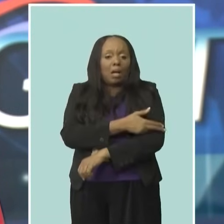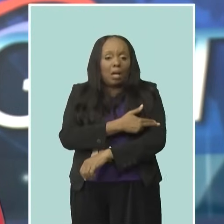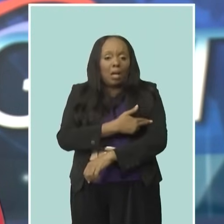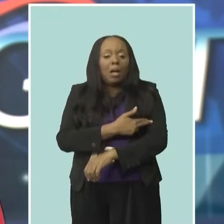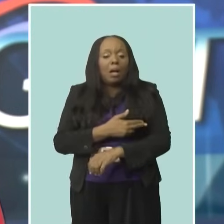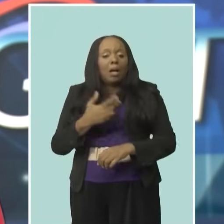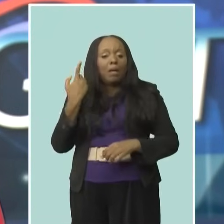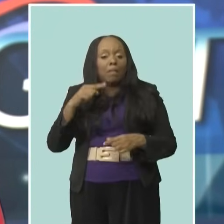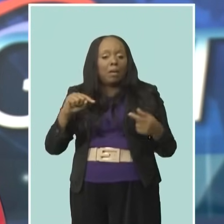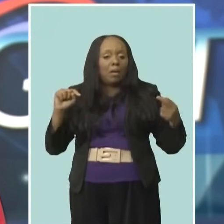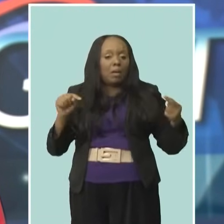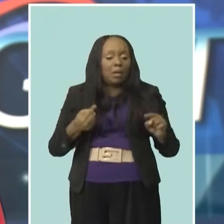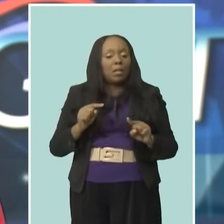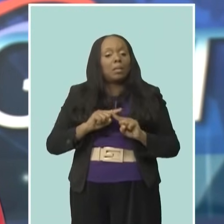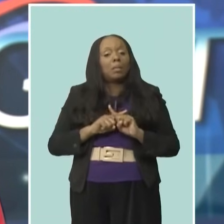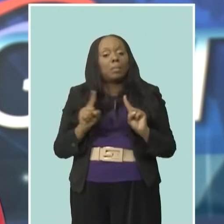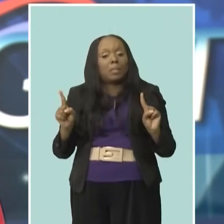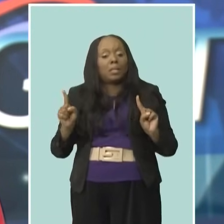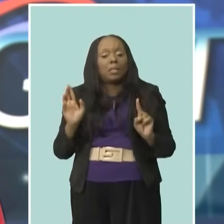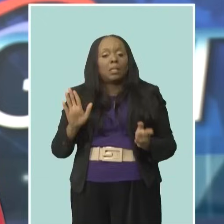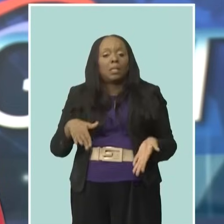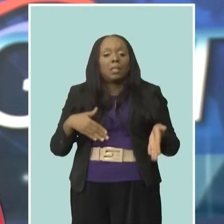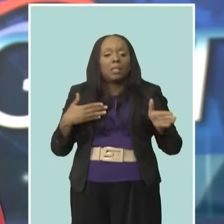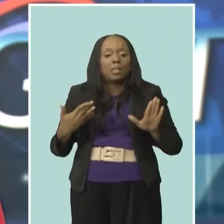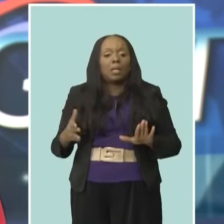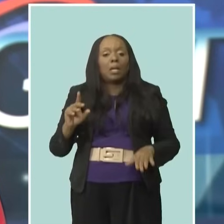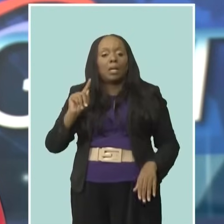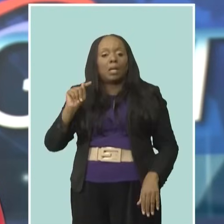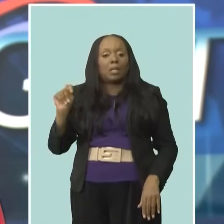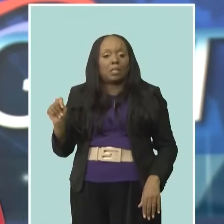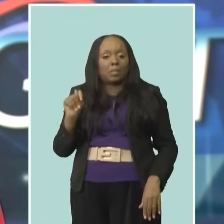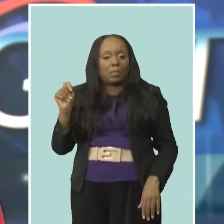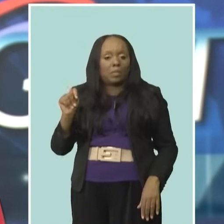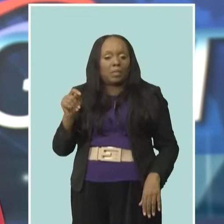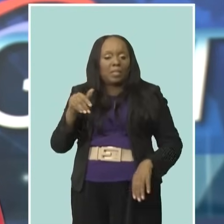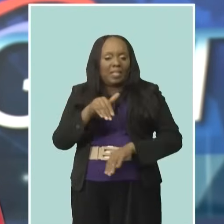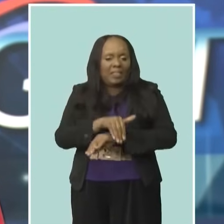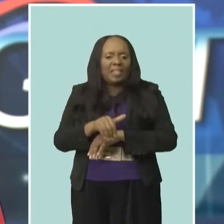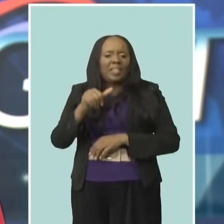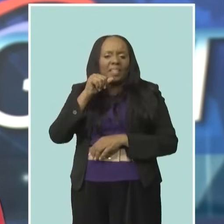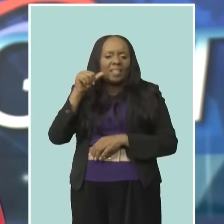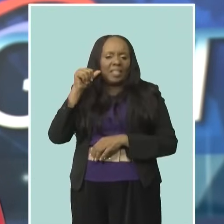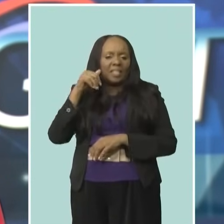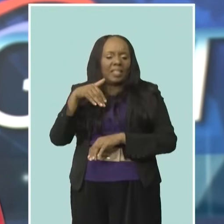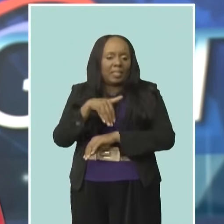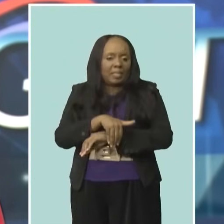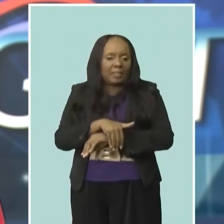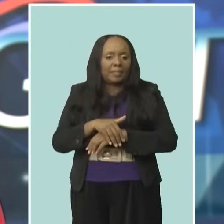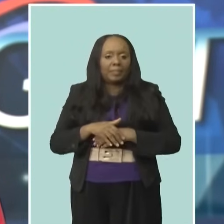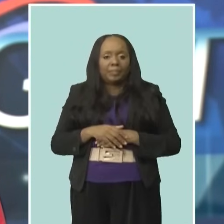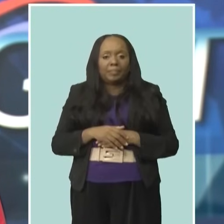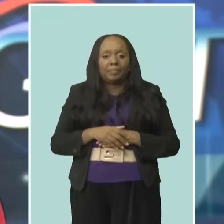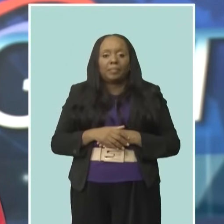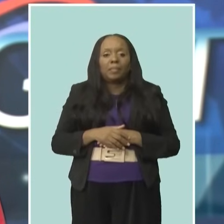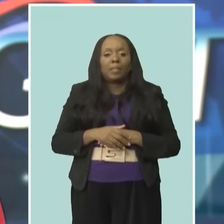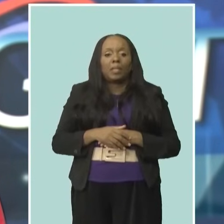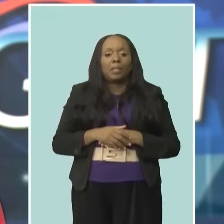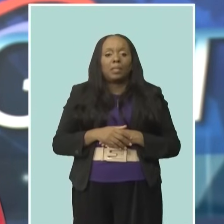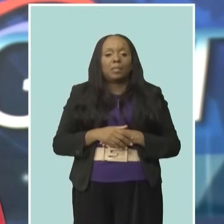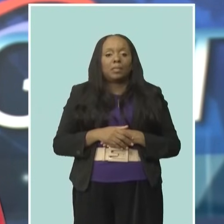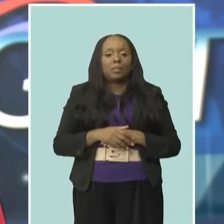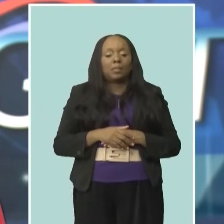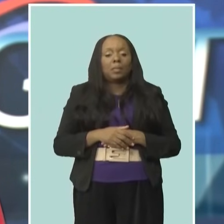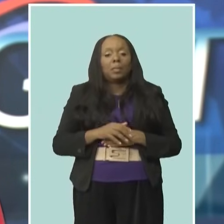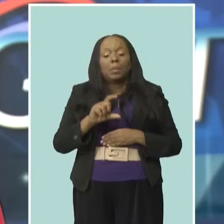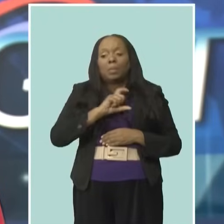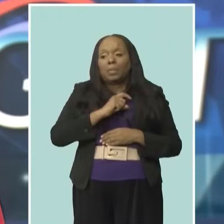Queen Elizabeth Hospital, where he was treated for his injuries. He, however, passed away on Tuesday evening. Police say there's